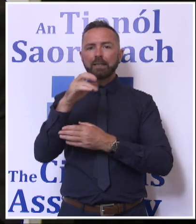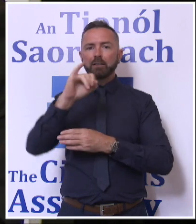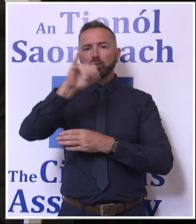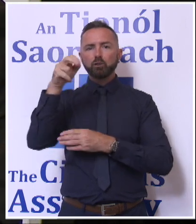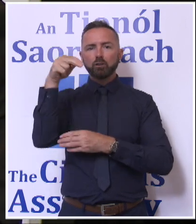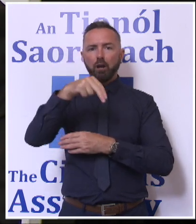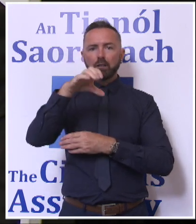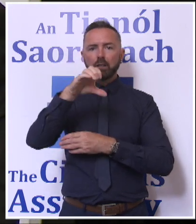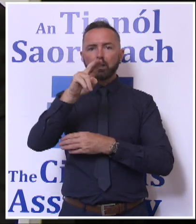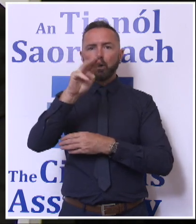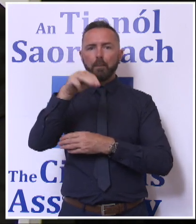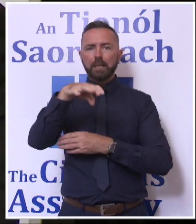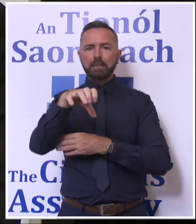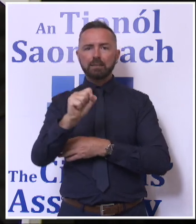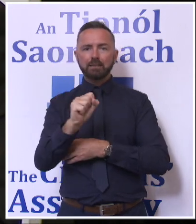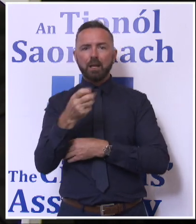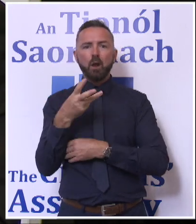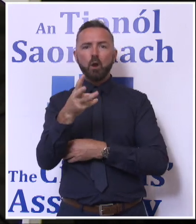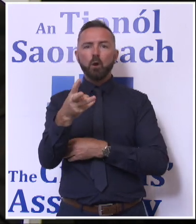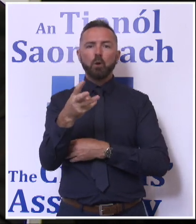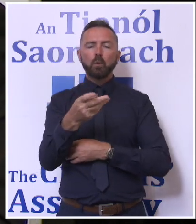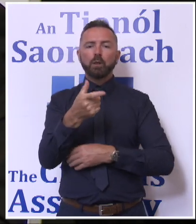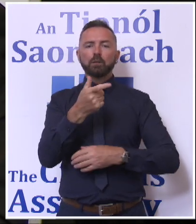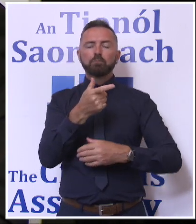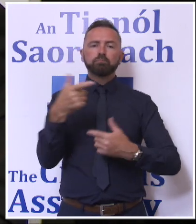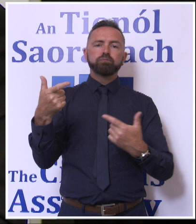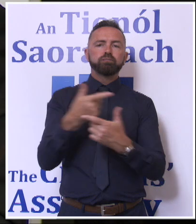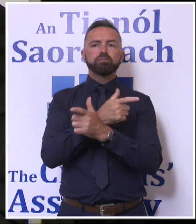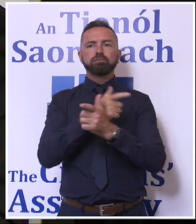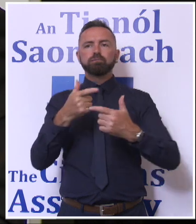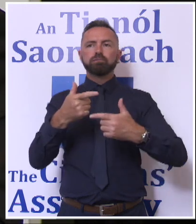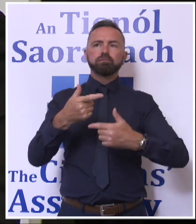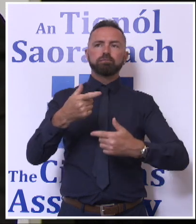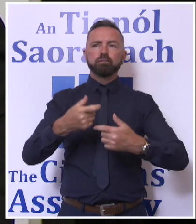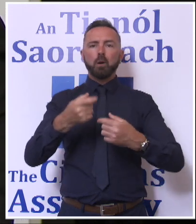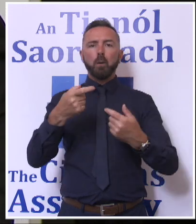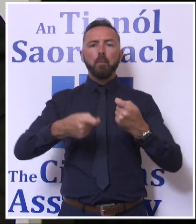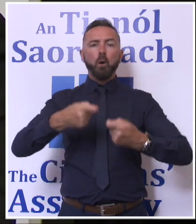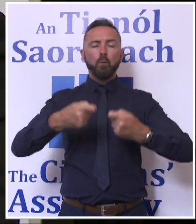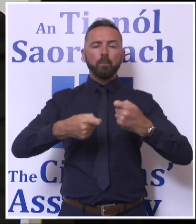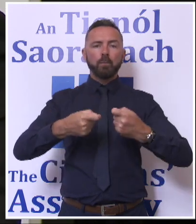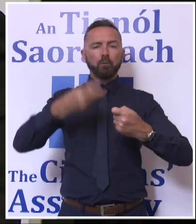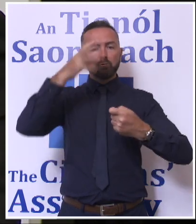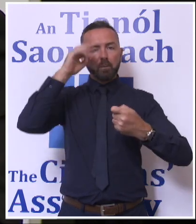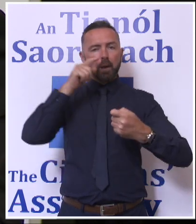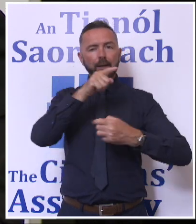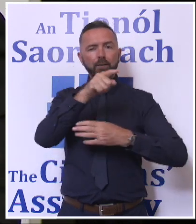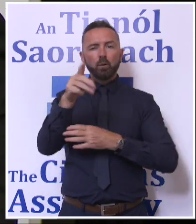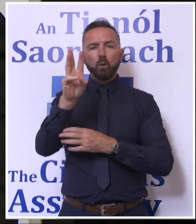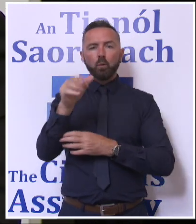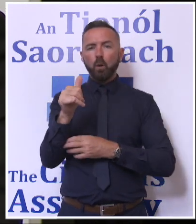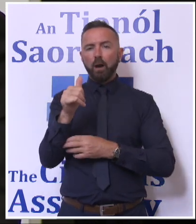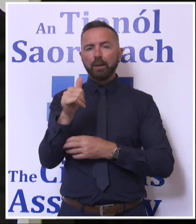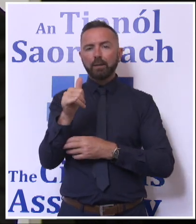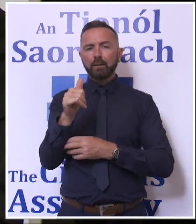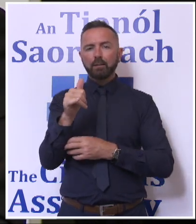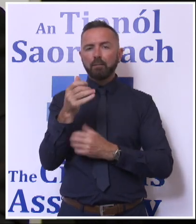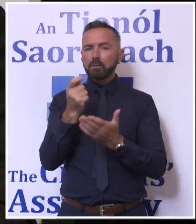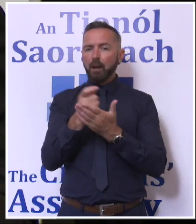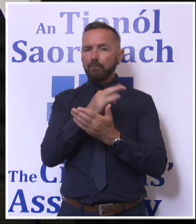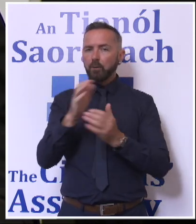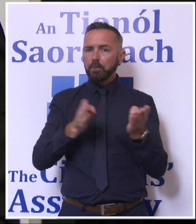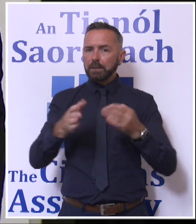agree that the debate was conducted in a respectful environment, and that each and every one of you were given the opportunity to voice